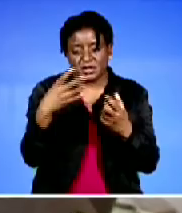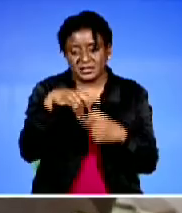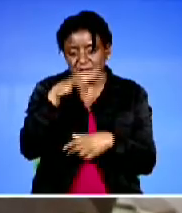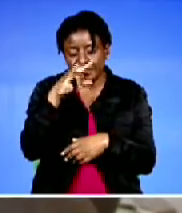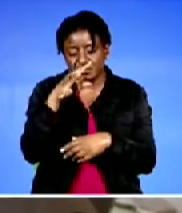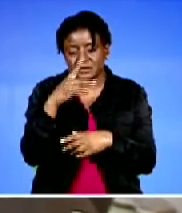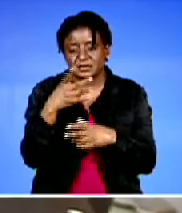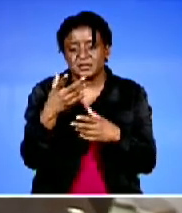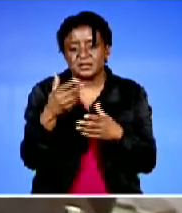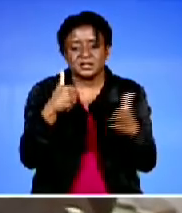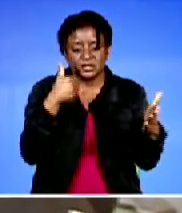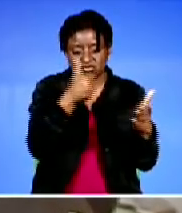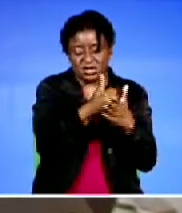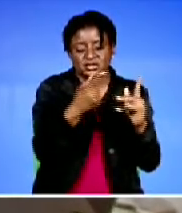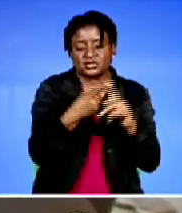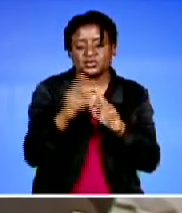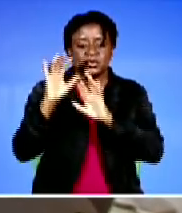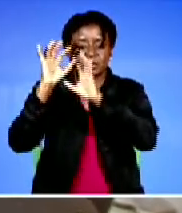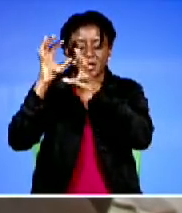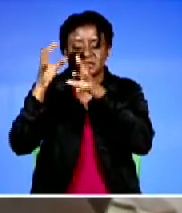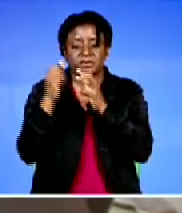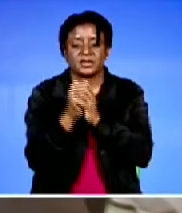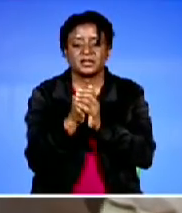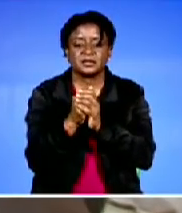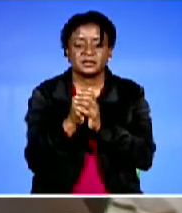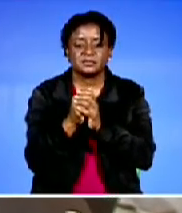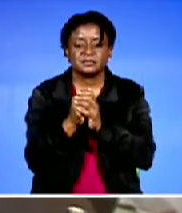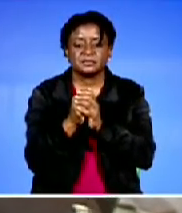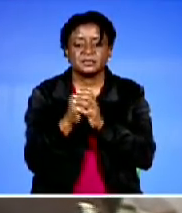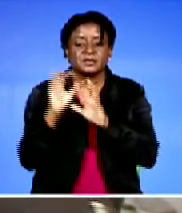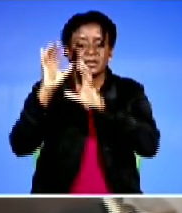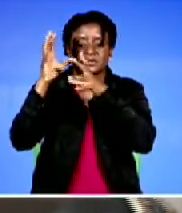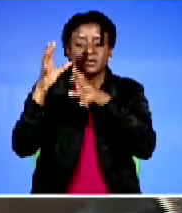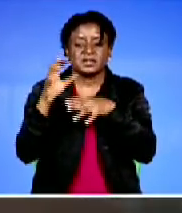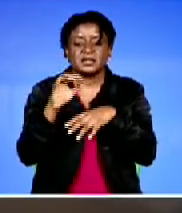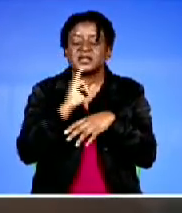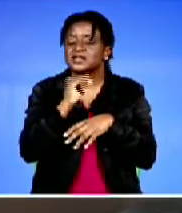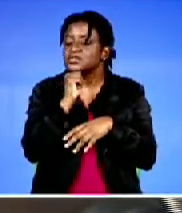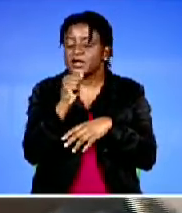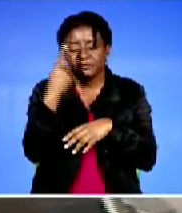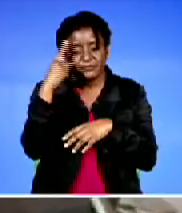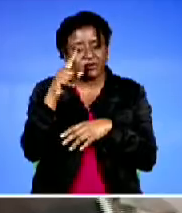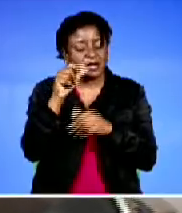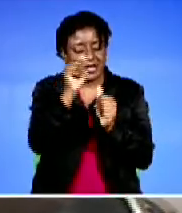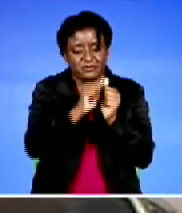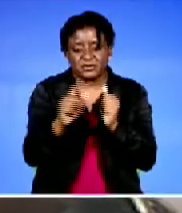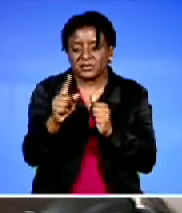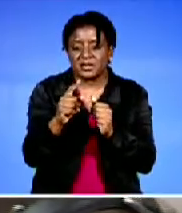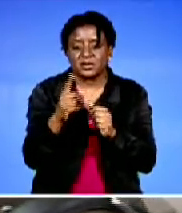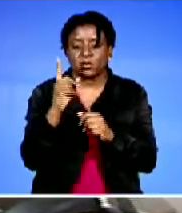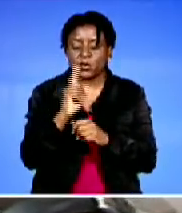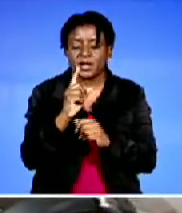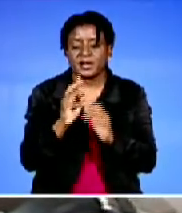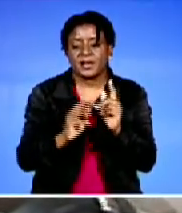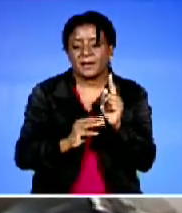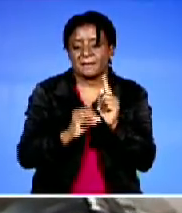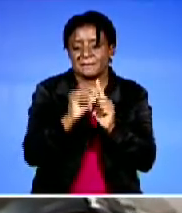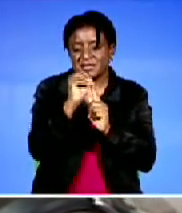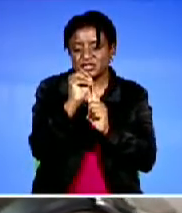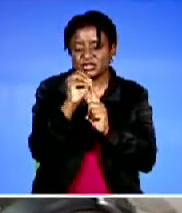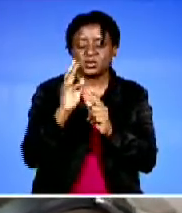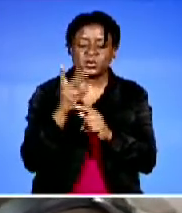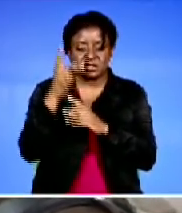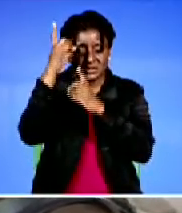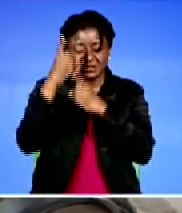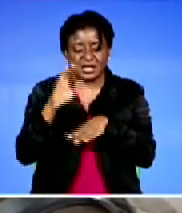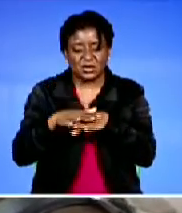attracted to basketball, and the reality is basketball isn't for everybody. And so one of our missions that we decided on a year ago was to look